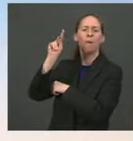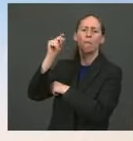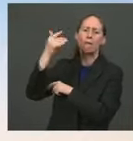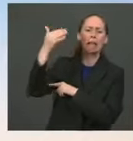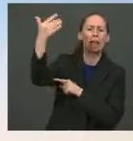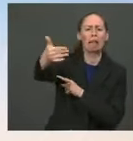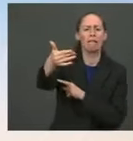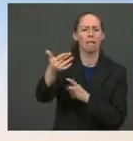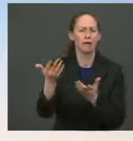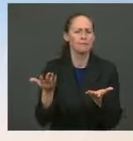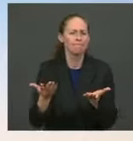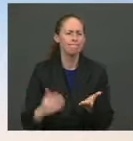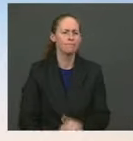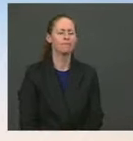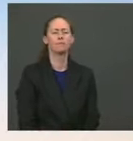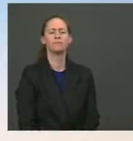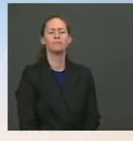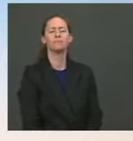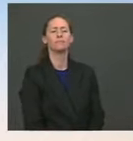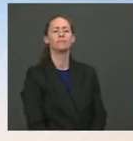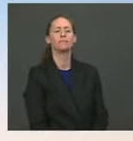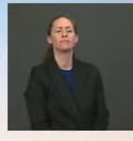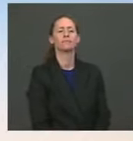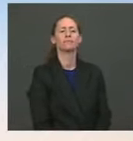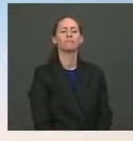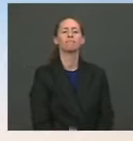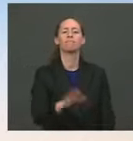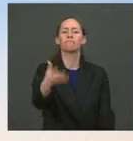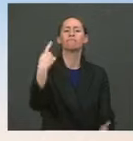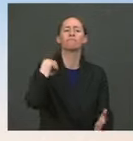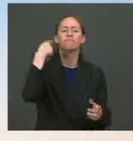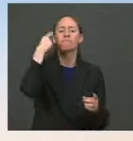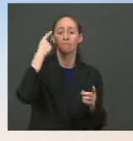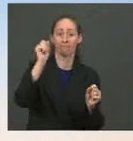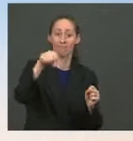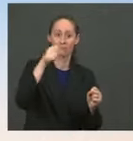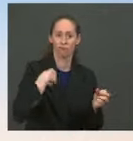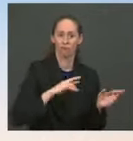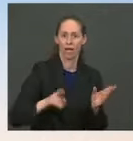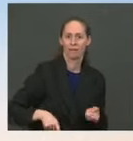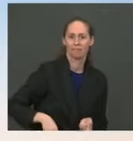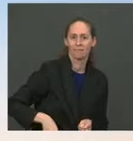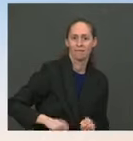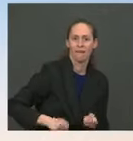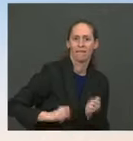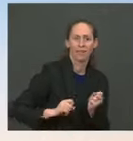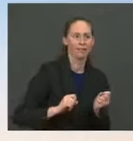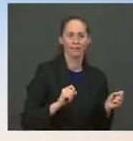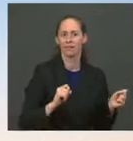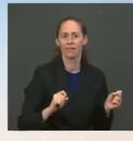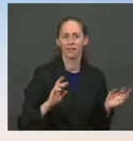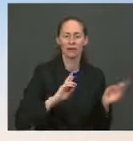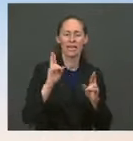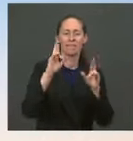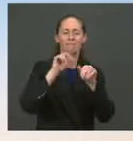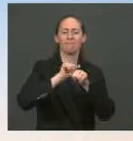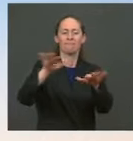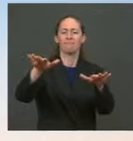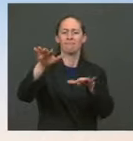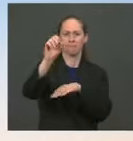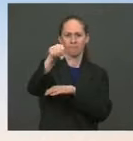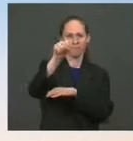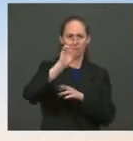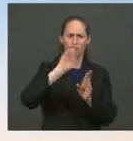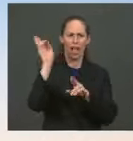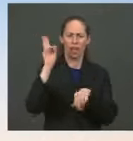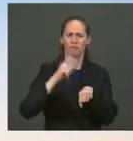I think there's what you call shovel ready and shovel worthy. These are things that you will hear us talk about a lot. And the secretary actually did